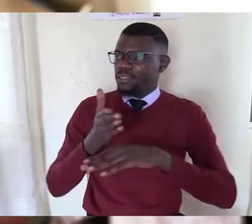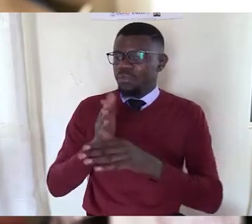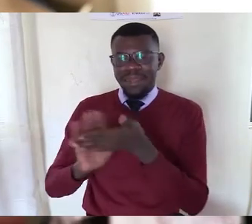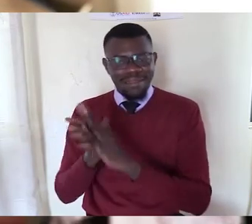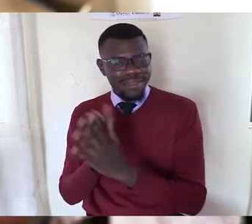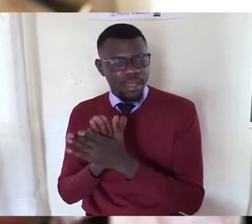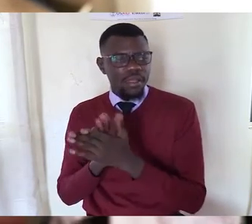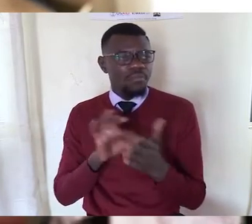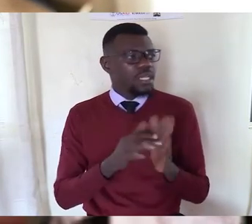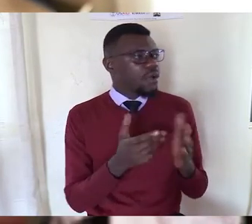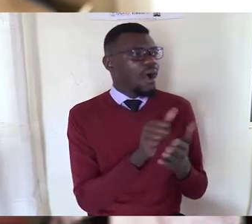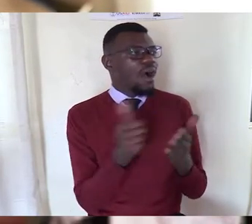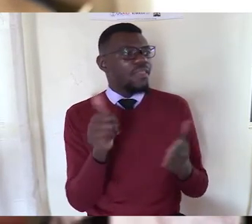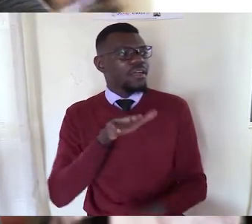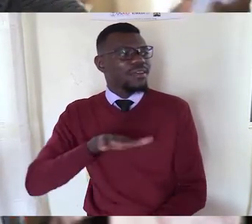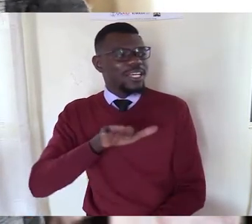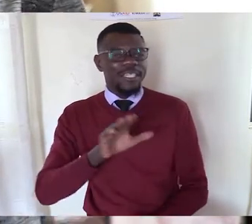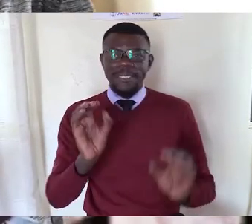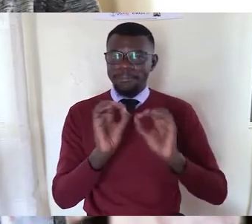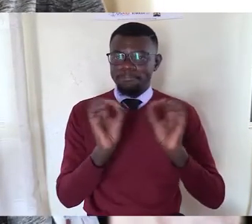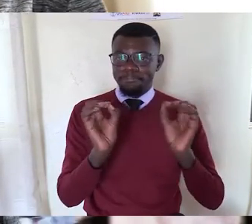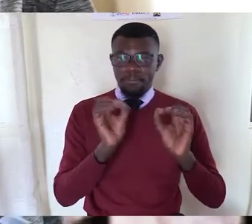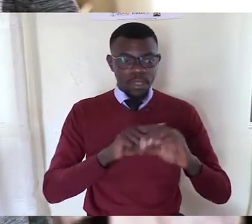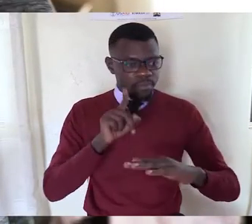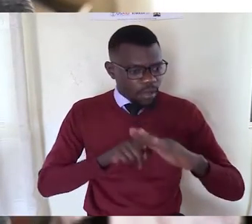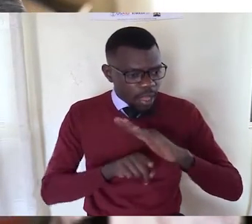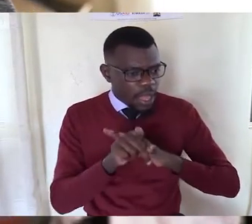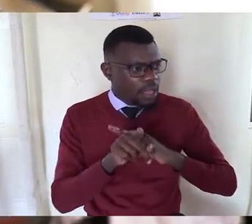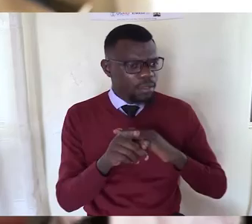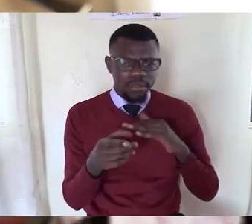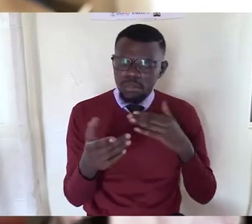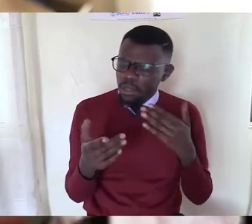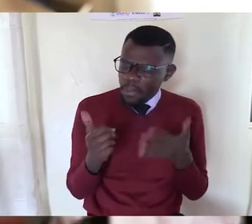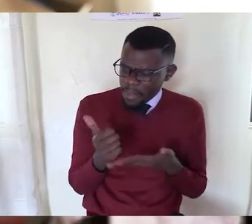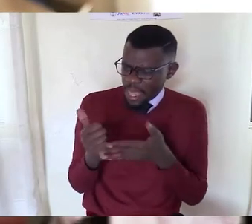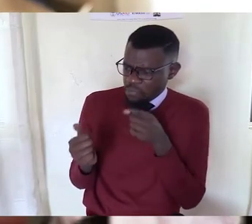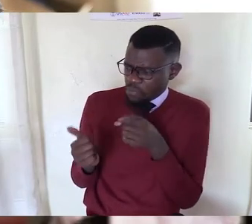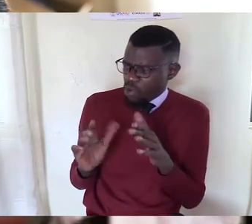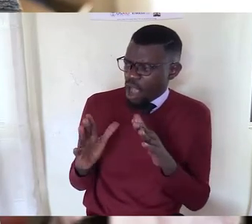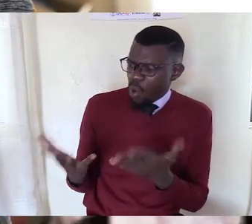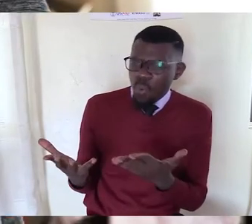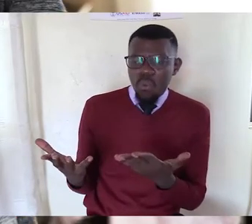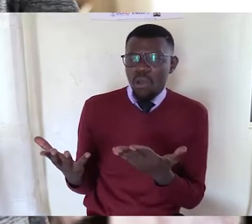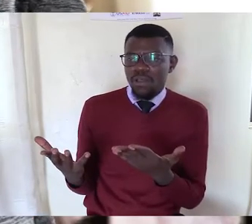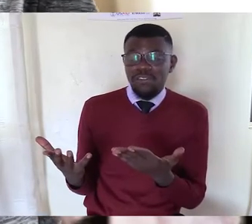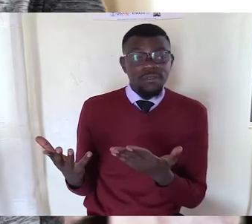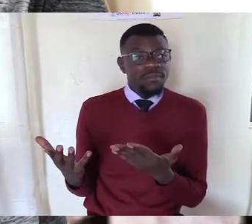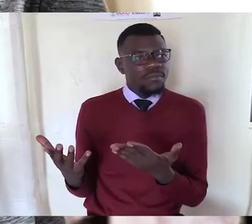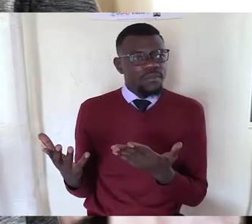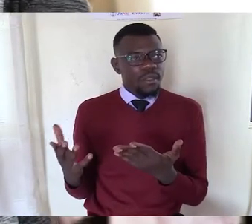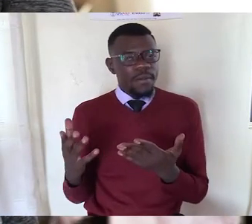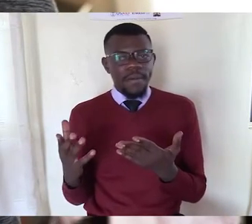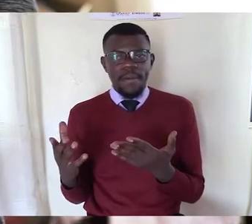it means you have nowhere else. Because ukiingia pale ndani unaambiwa, sasa unataka nikusaidie na nini? You know? So the perception,